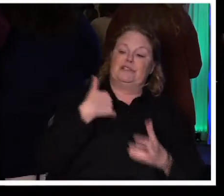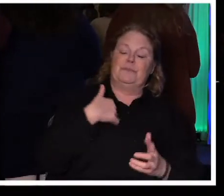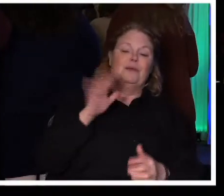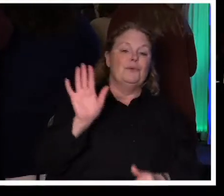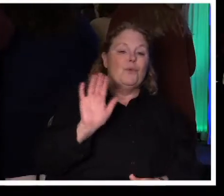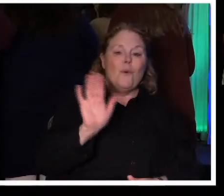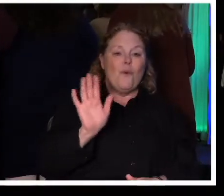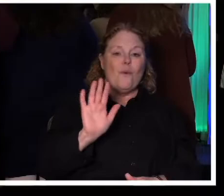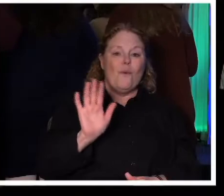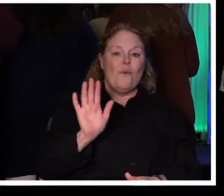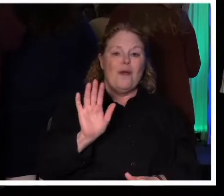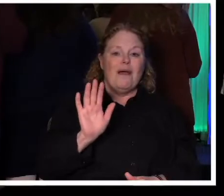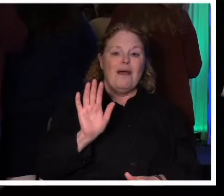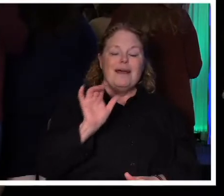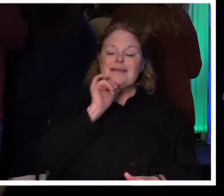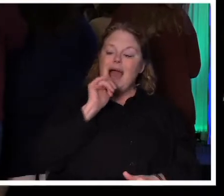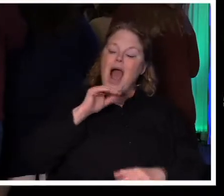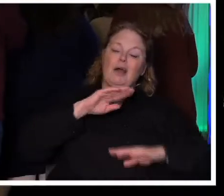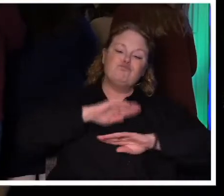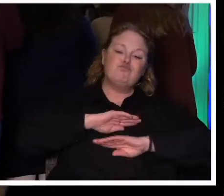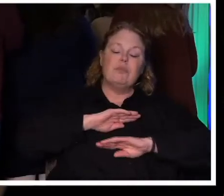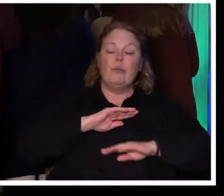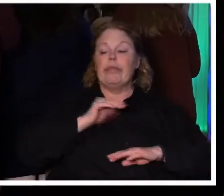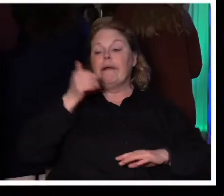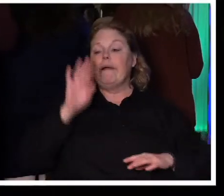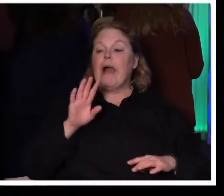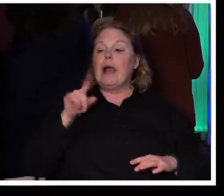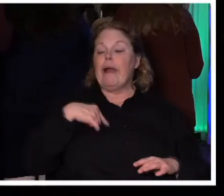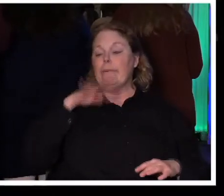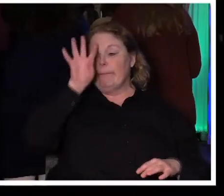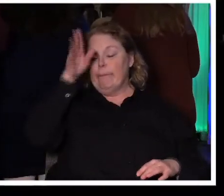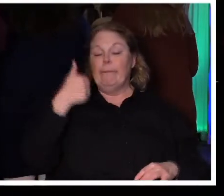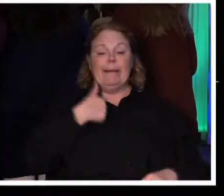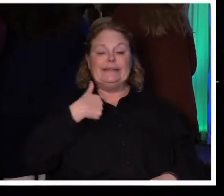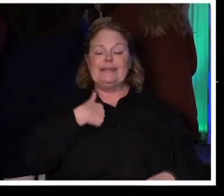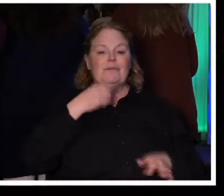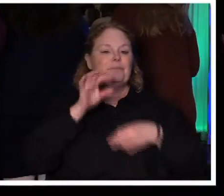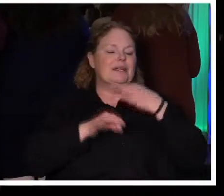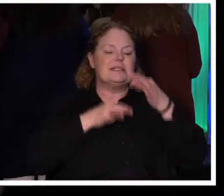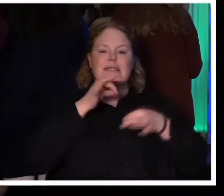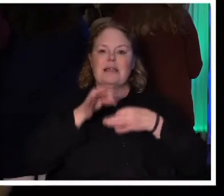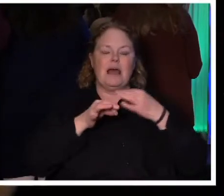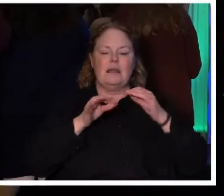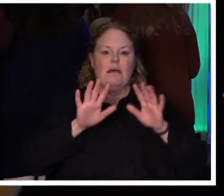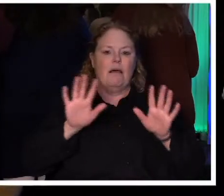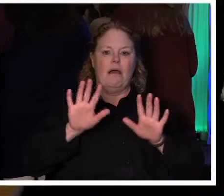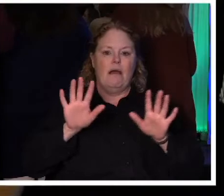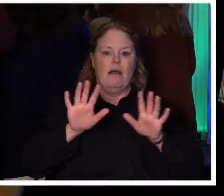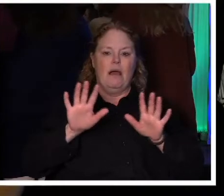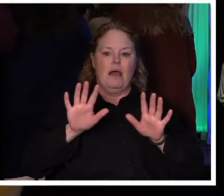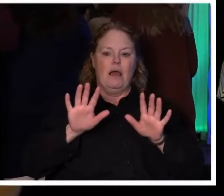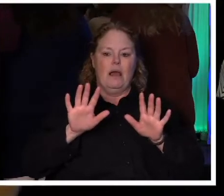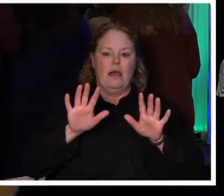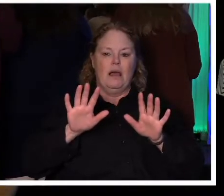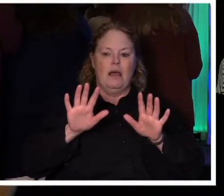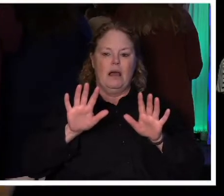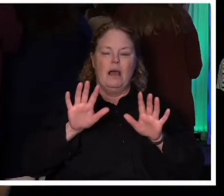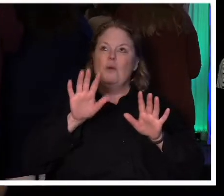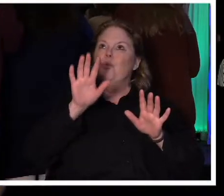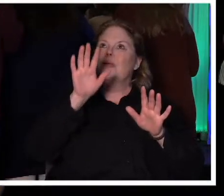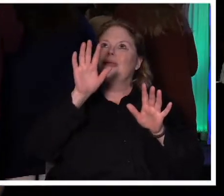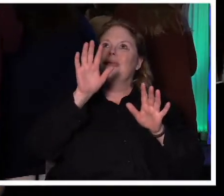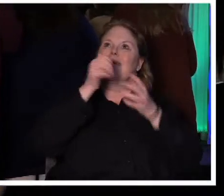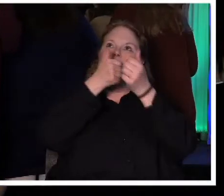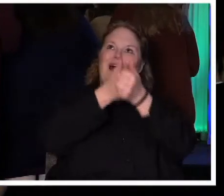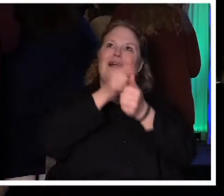May we not be satisfied with a concept of you that we begin to rearrange and mold around our existing beliefs.